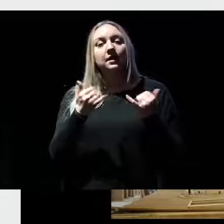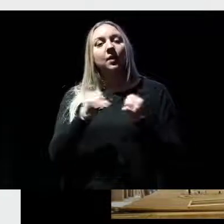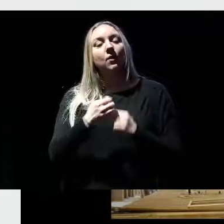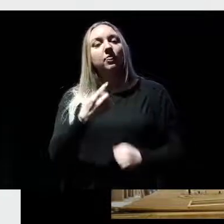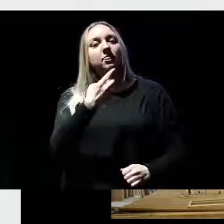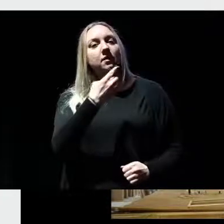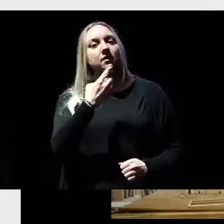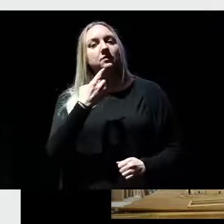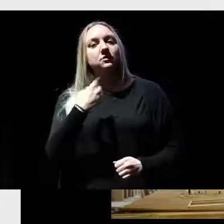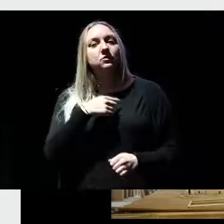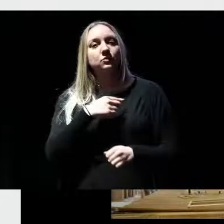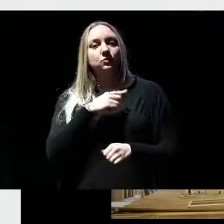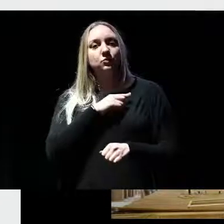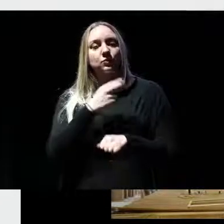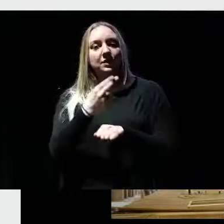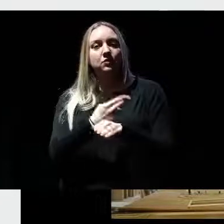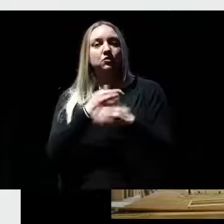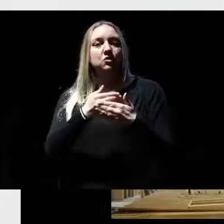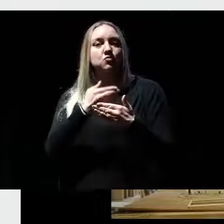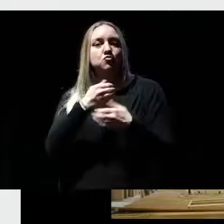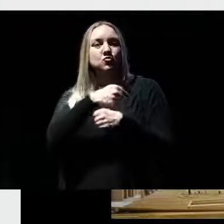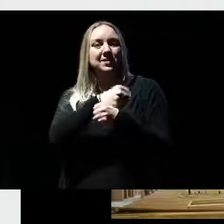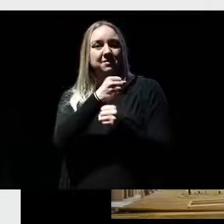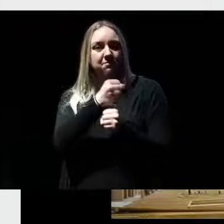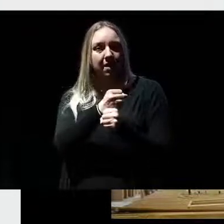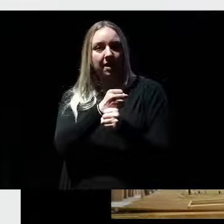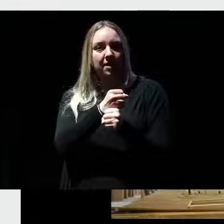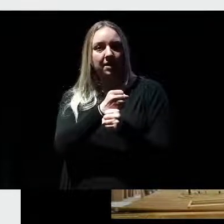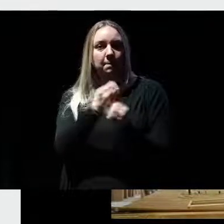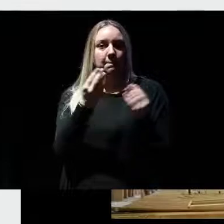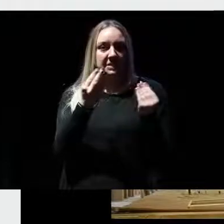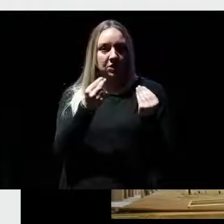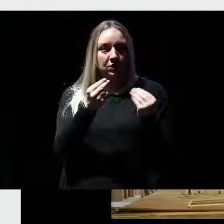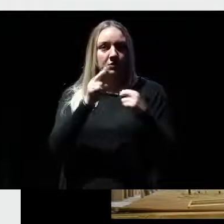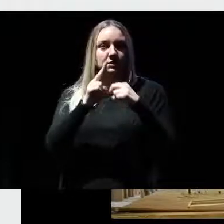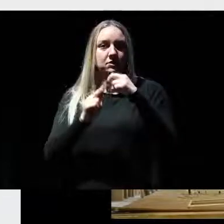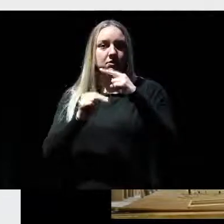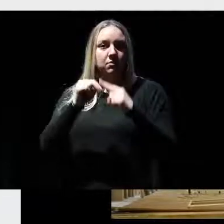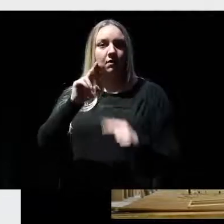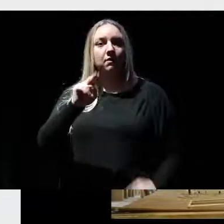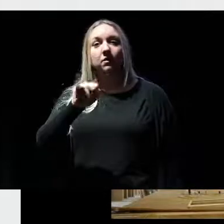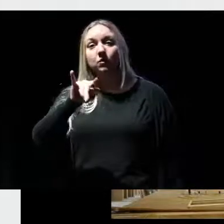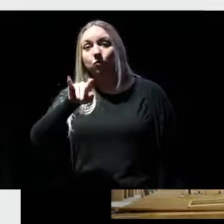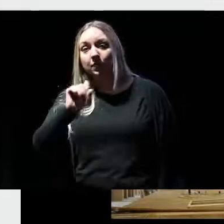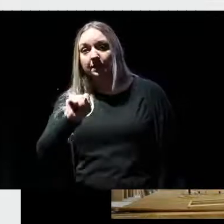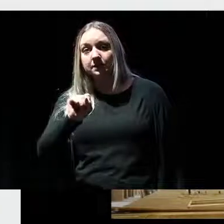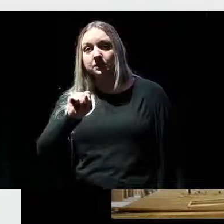prefabrication to build all of the units, or to create all of the units.